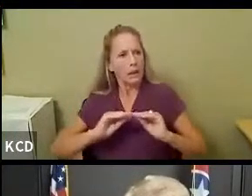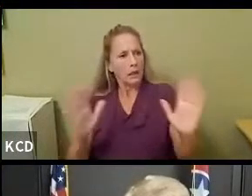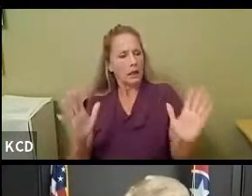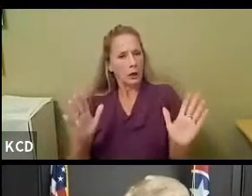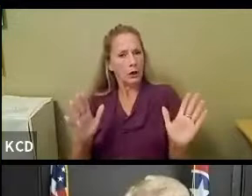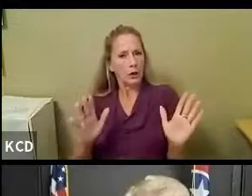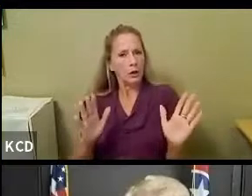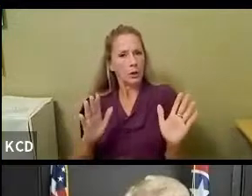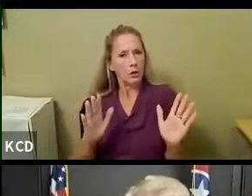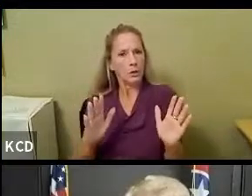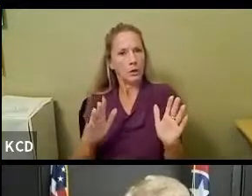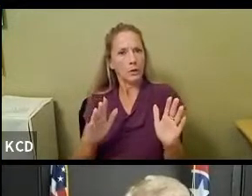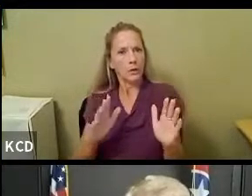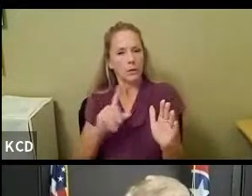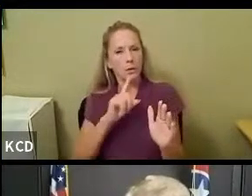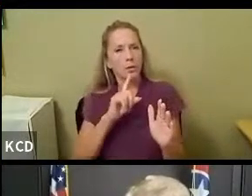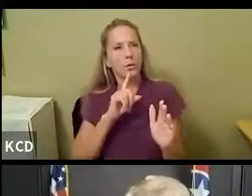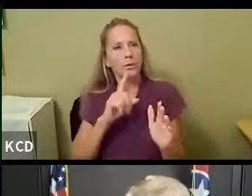would be